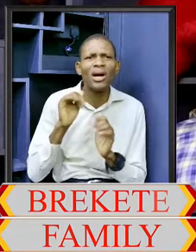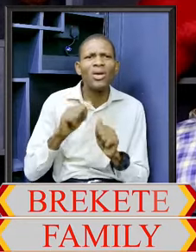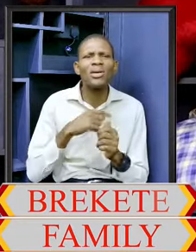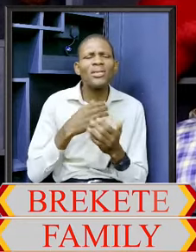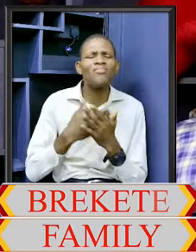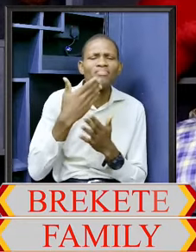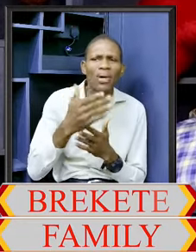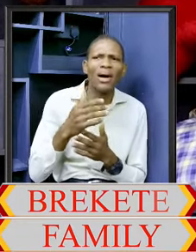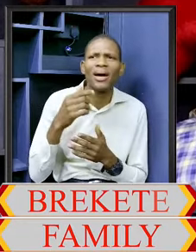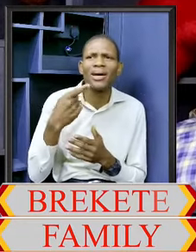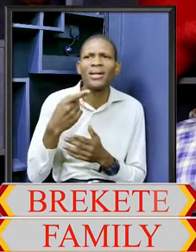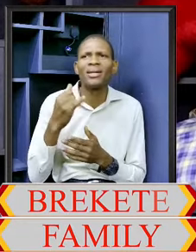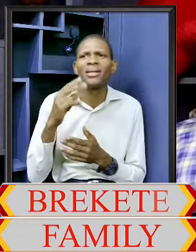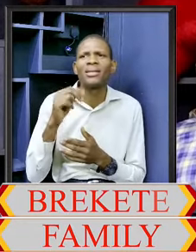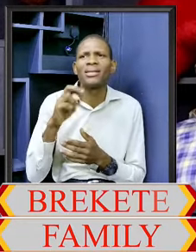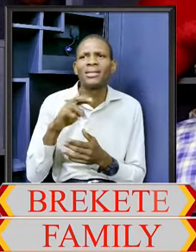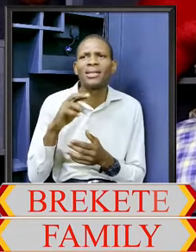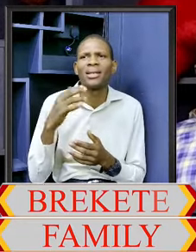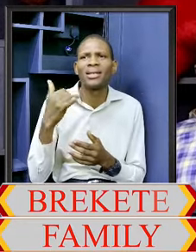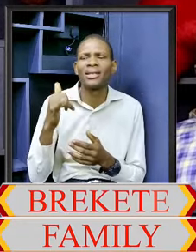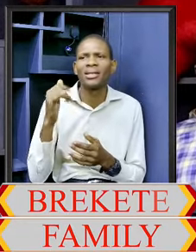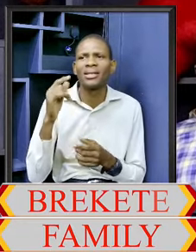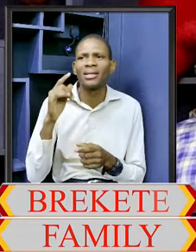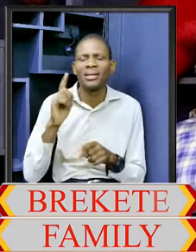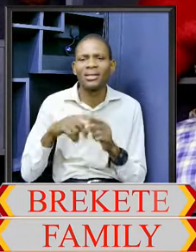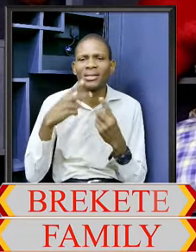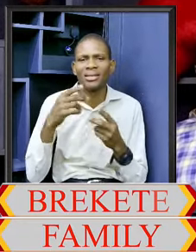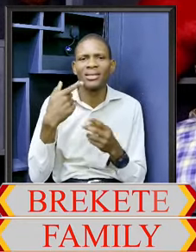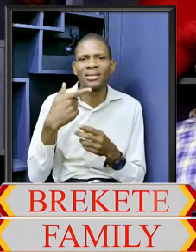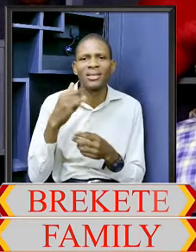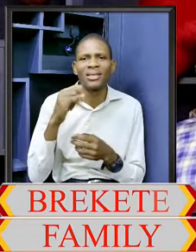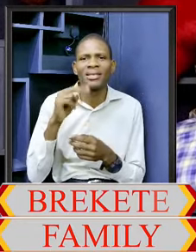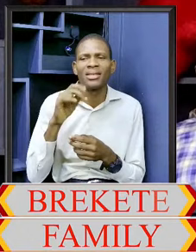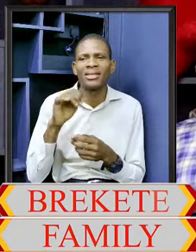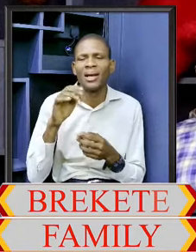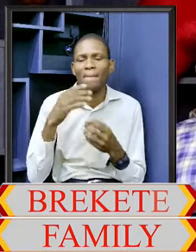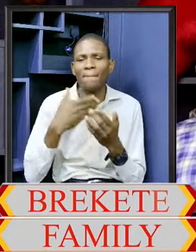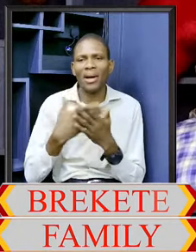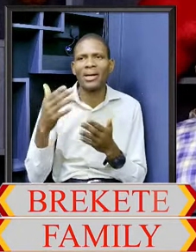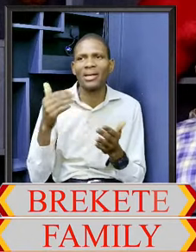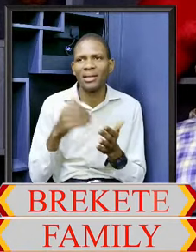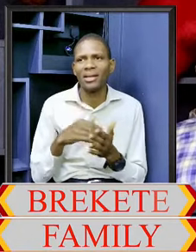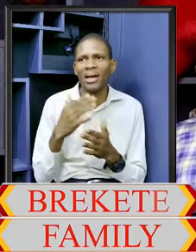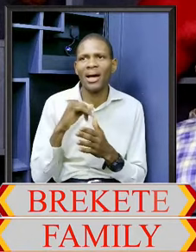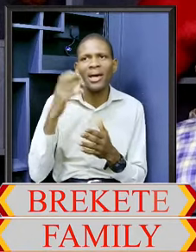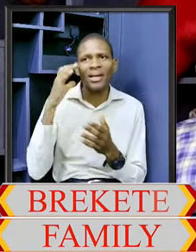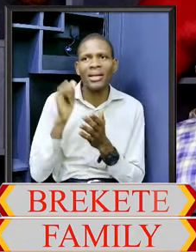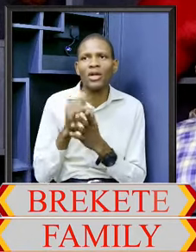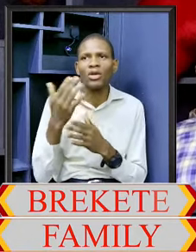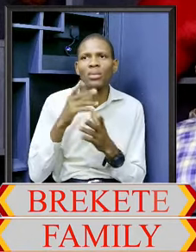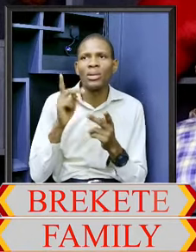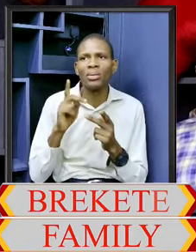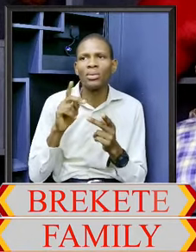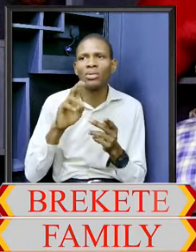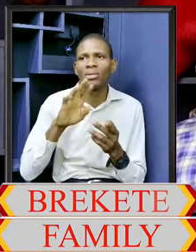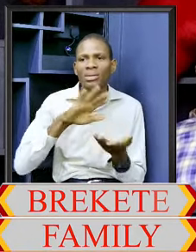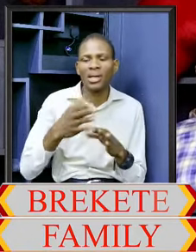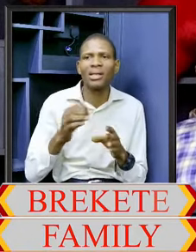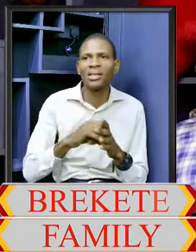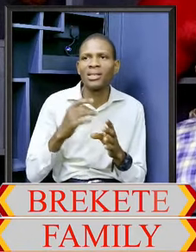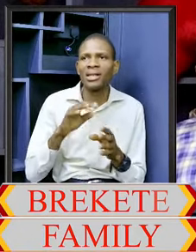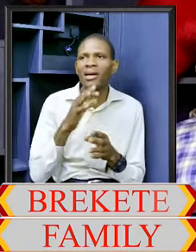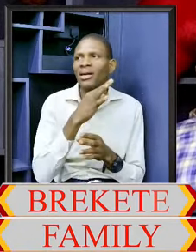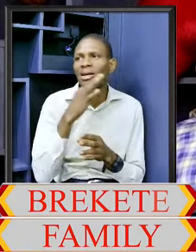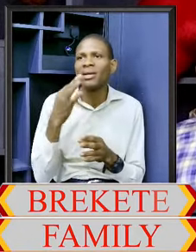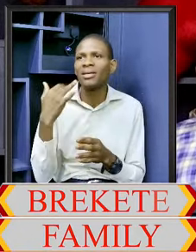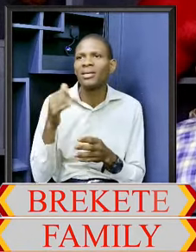Southern Canada to buy ginger, they don't see ginger buy again. Yes, sir. Nothing. Yes. And I hear say some people collapsed in their farms and died.